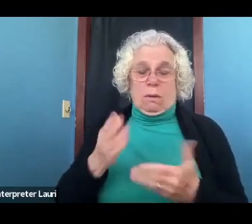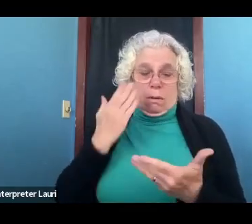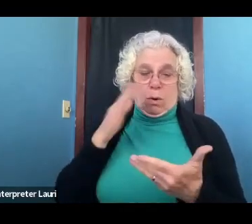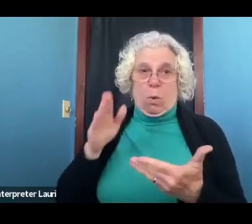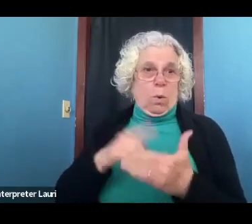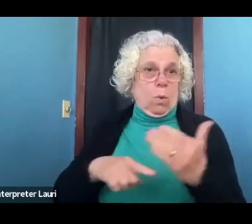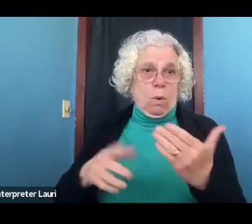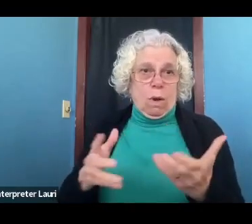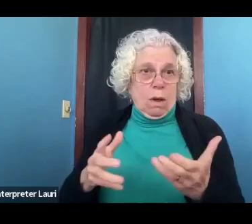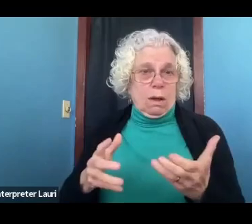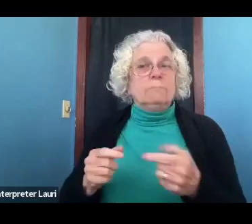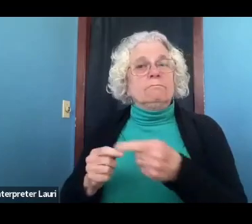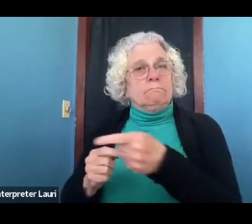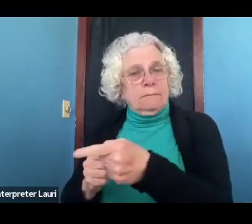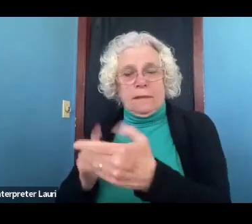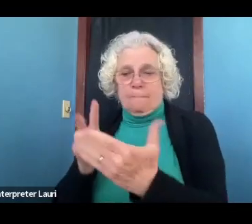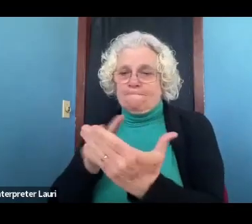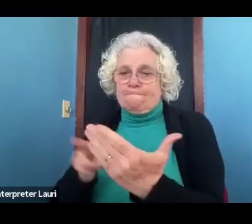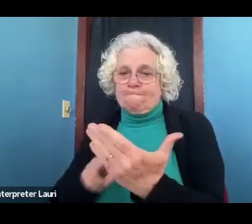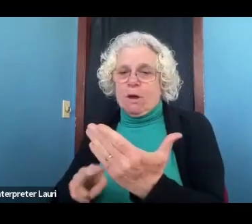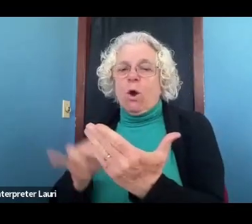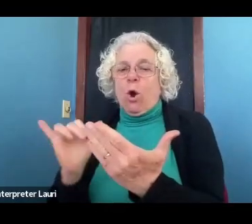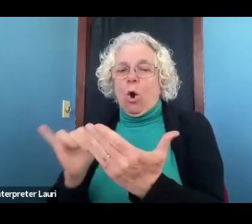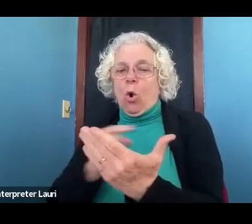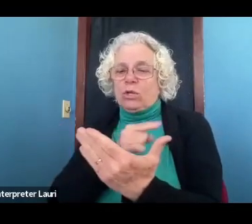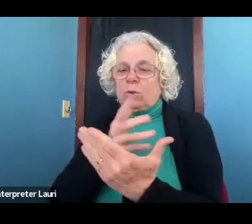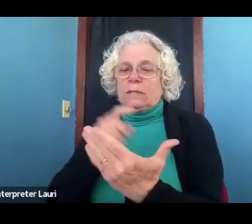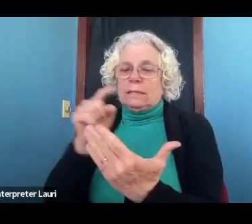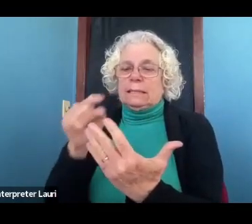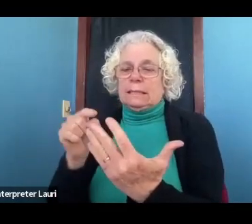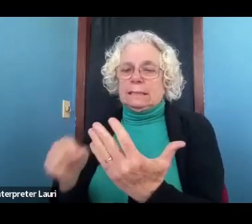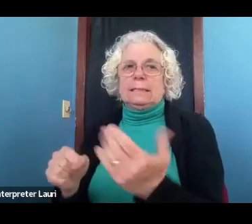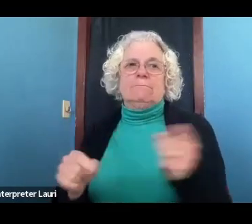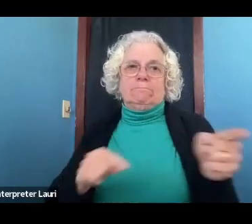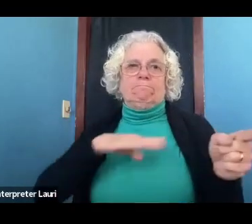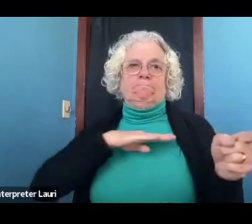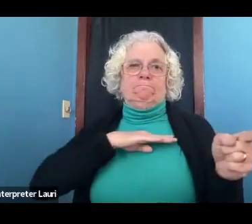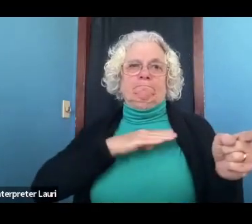It can make not only you happy, but them happy.